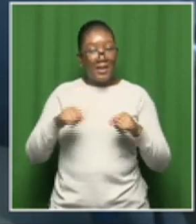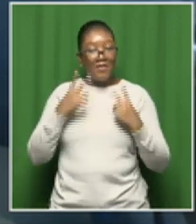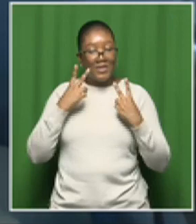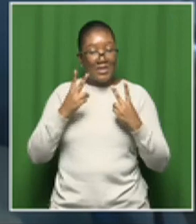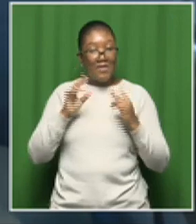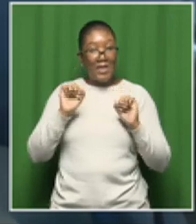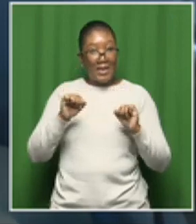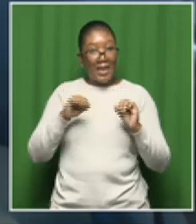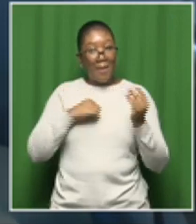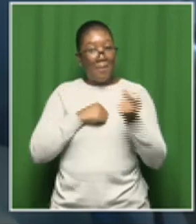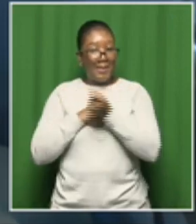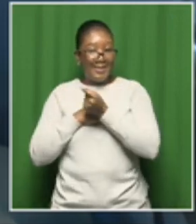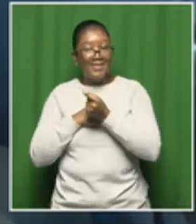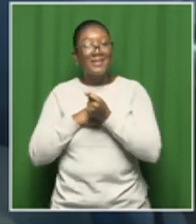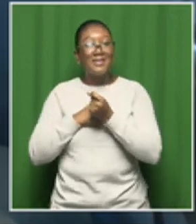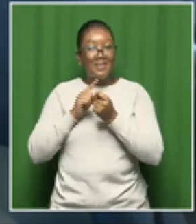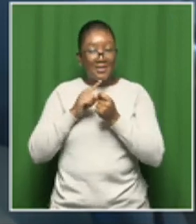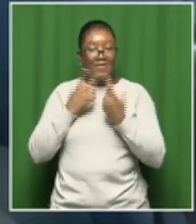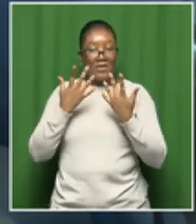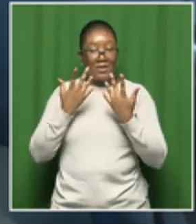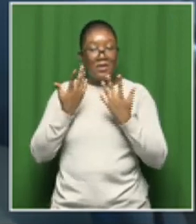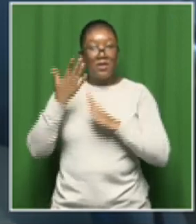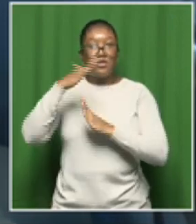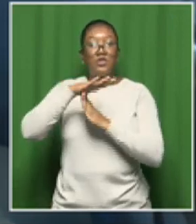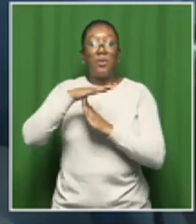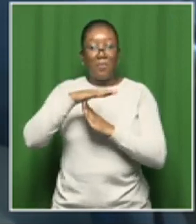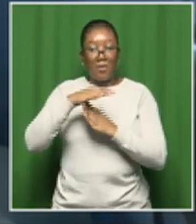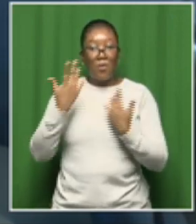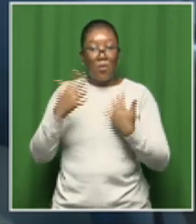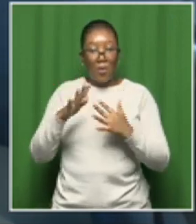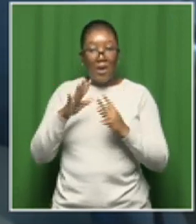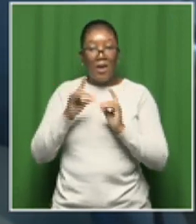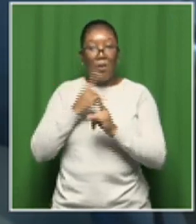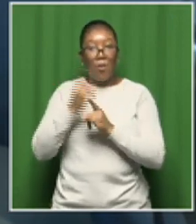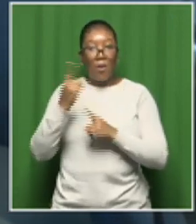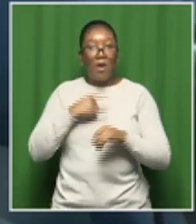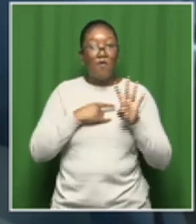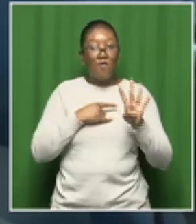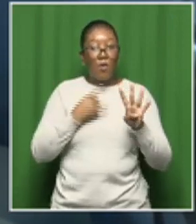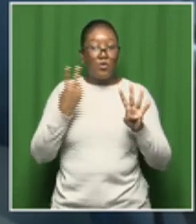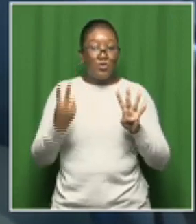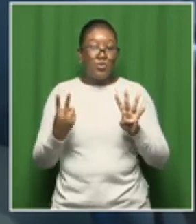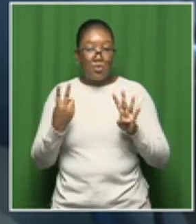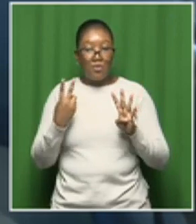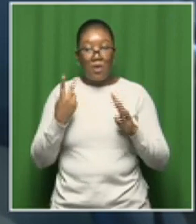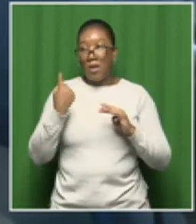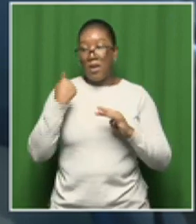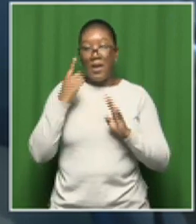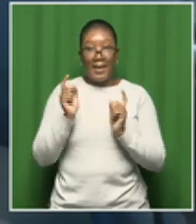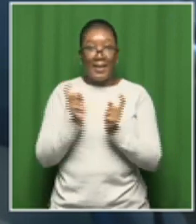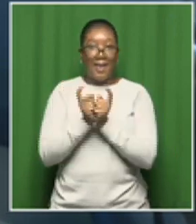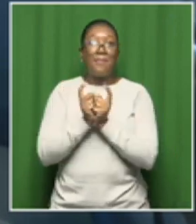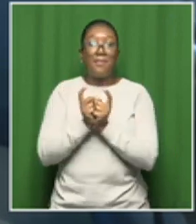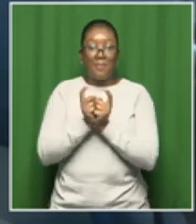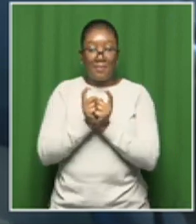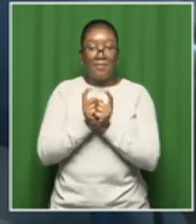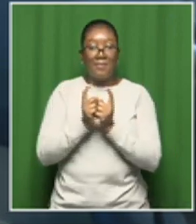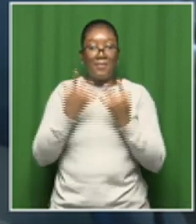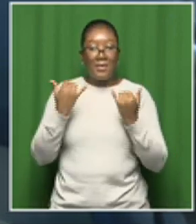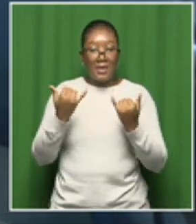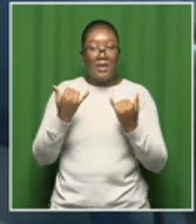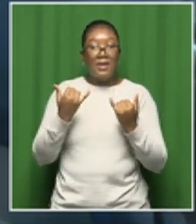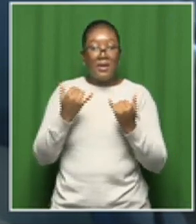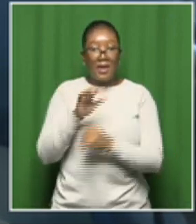Ahly, this is now a top of the table clash, because Al Ahly won 4-2 in their game as well. Al Ahly on top because of a